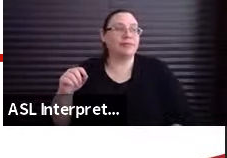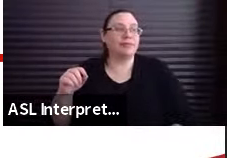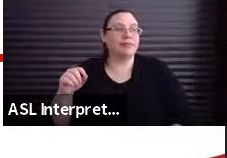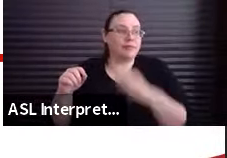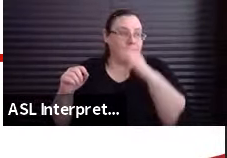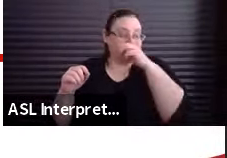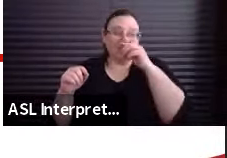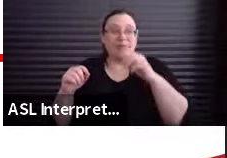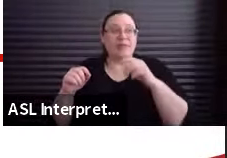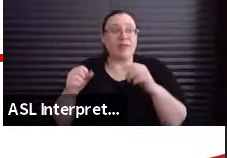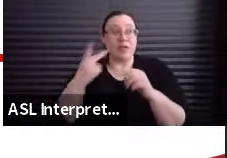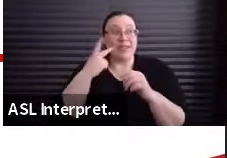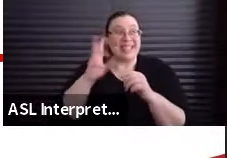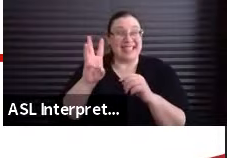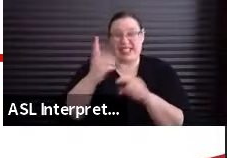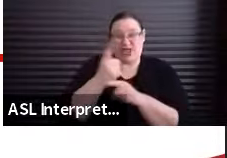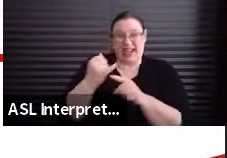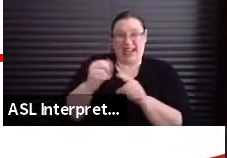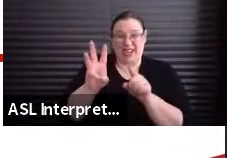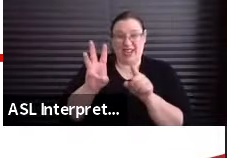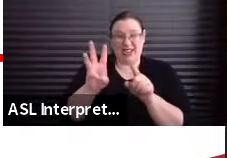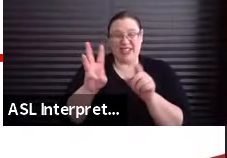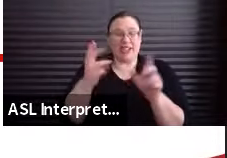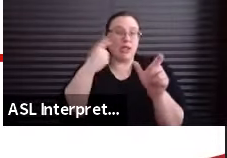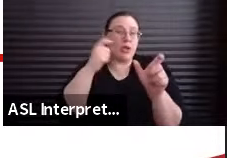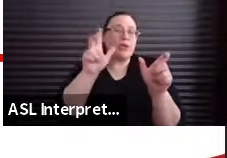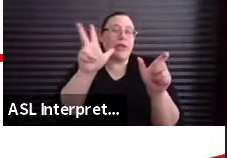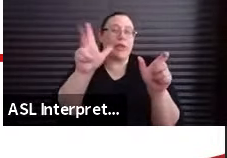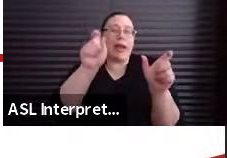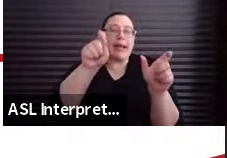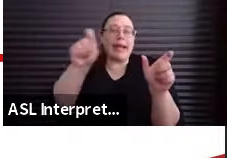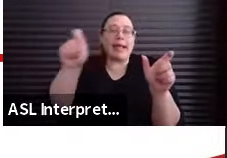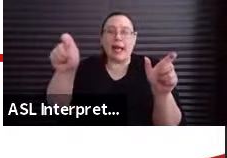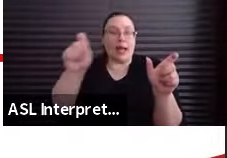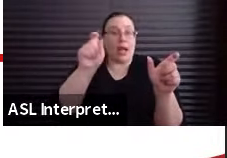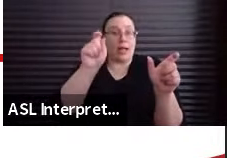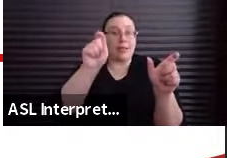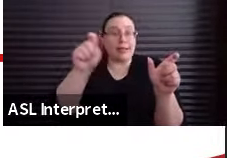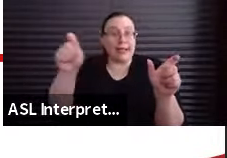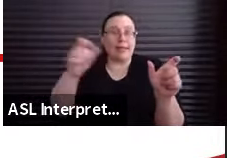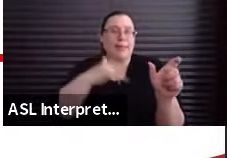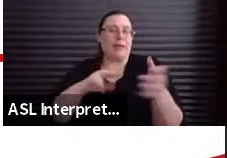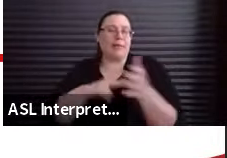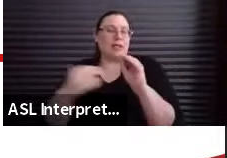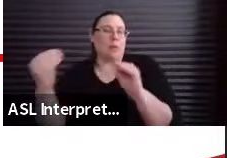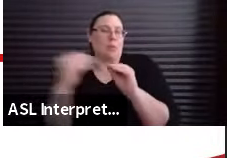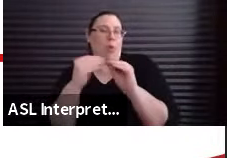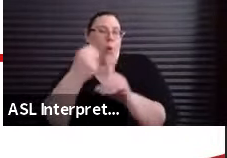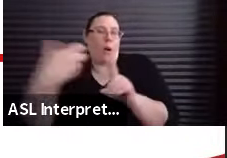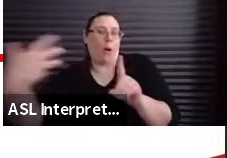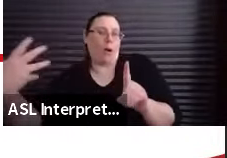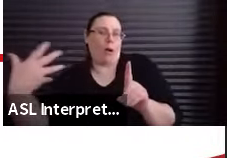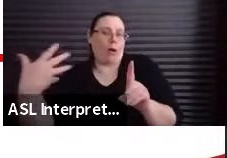see in front of you right now, there are 3 little dots. And those 3 dots usually indicate more options, sort of like an ellipsis, ...